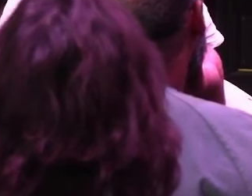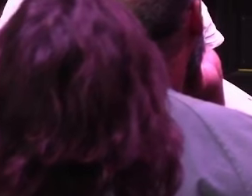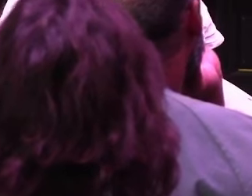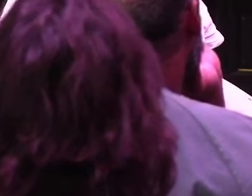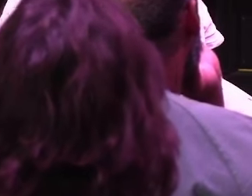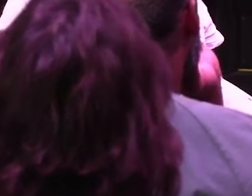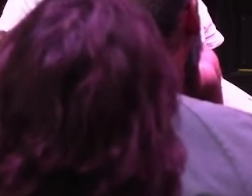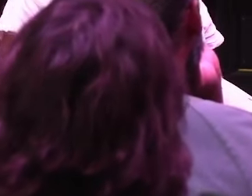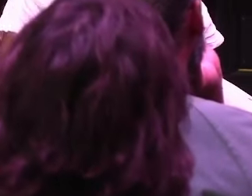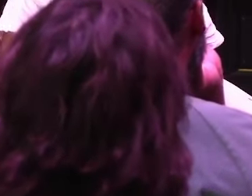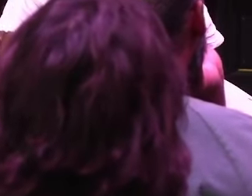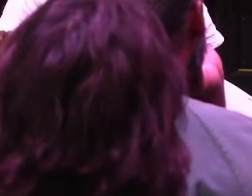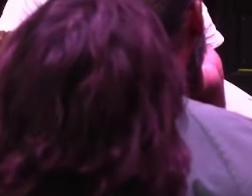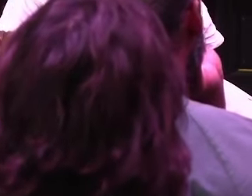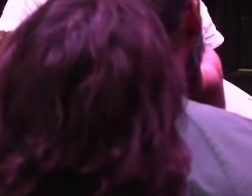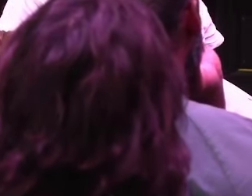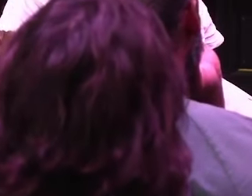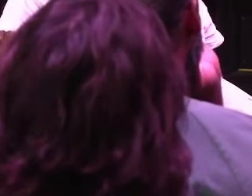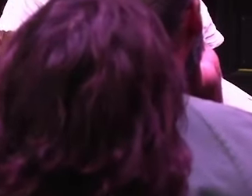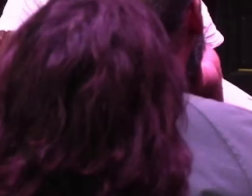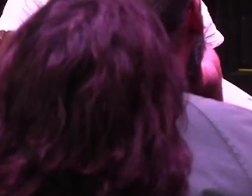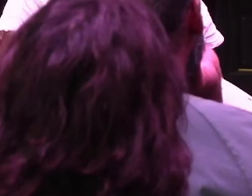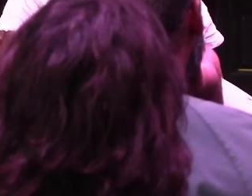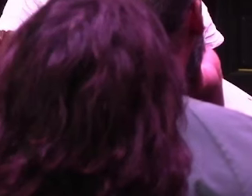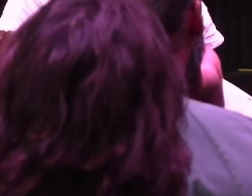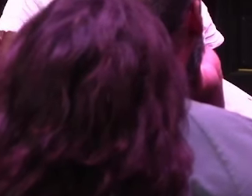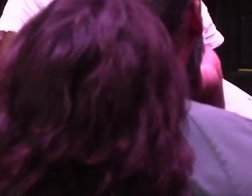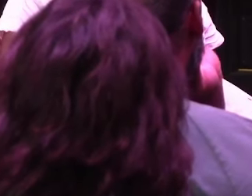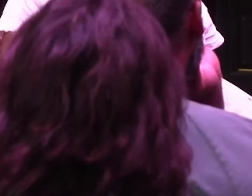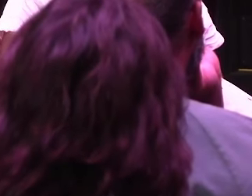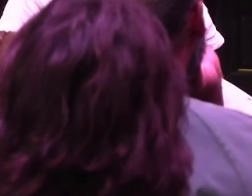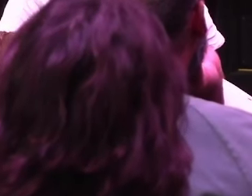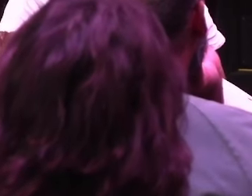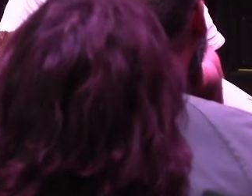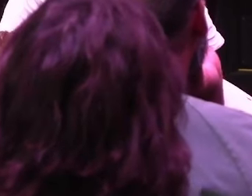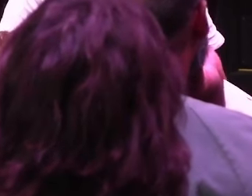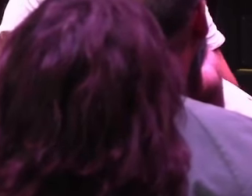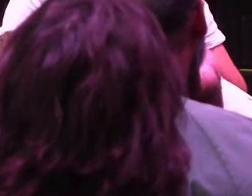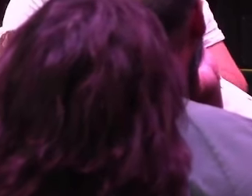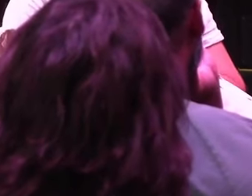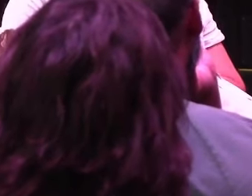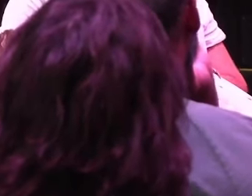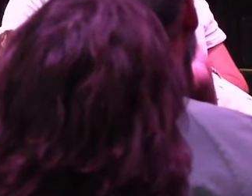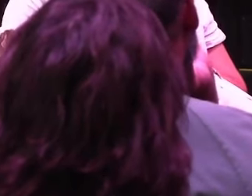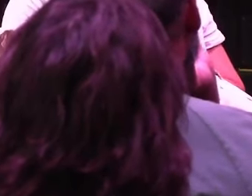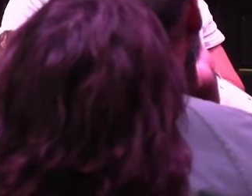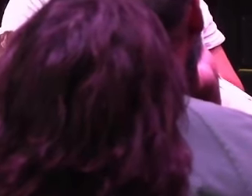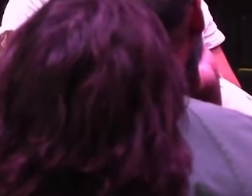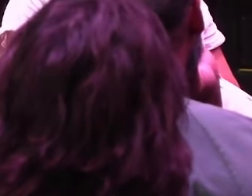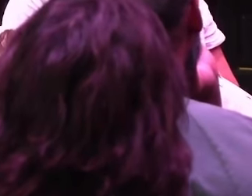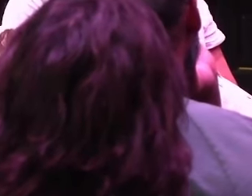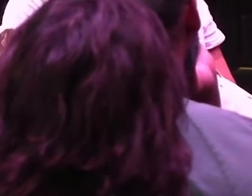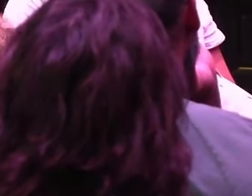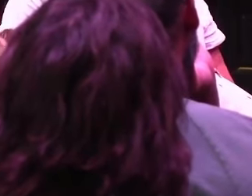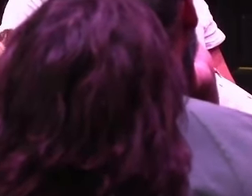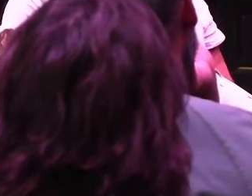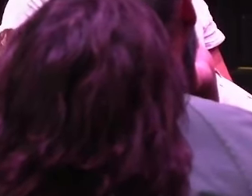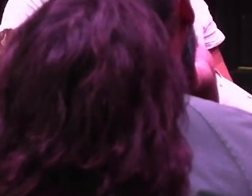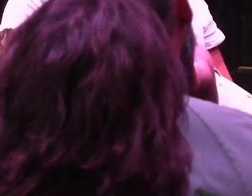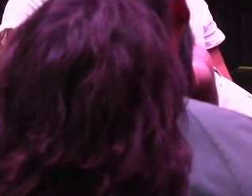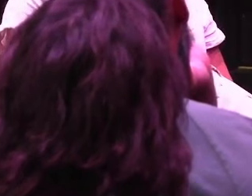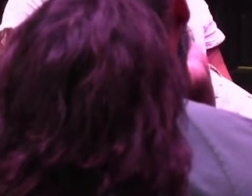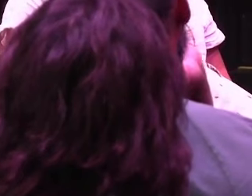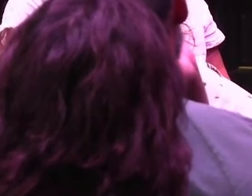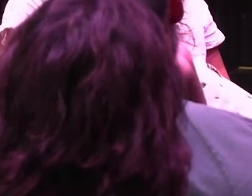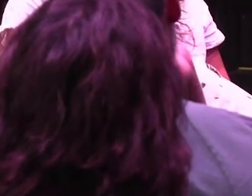sites week after week, relentless engagement. And that has created not only engagement with all these families,